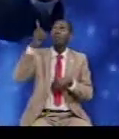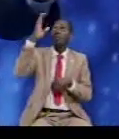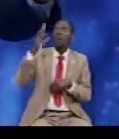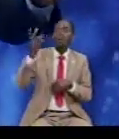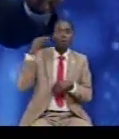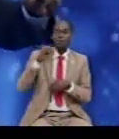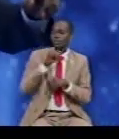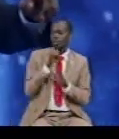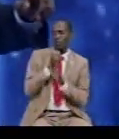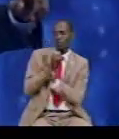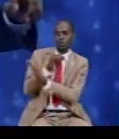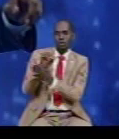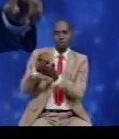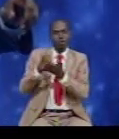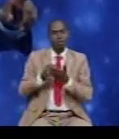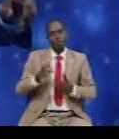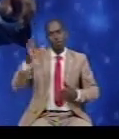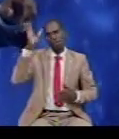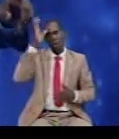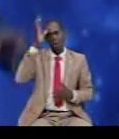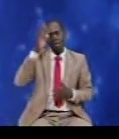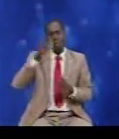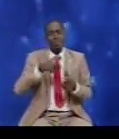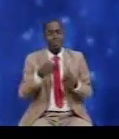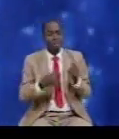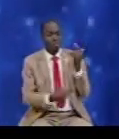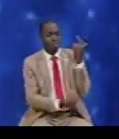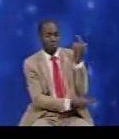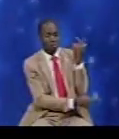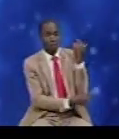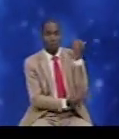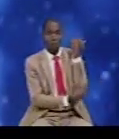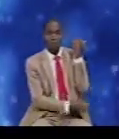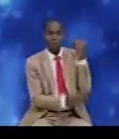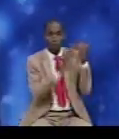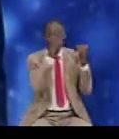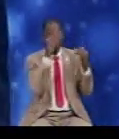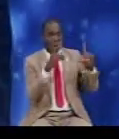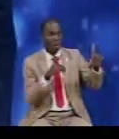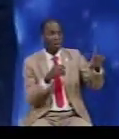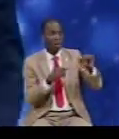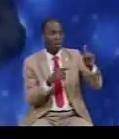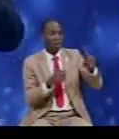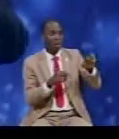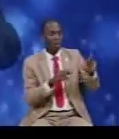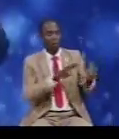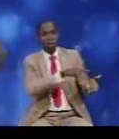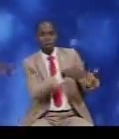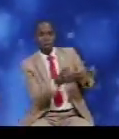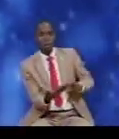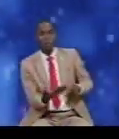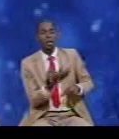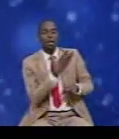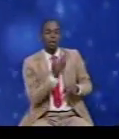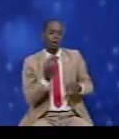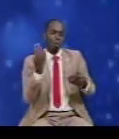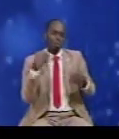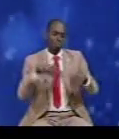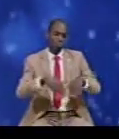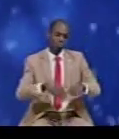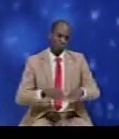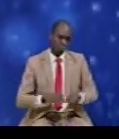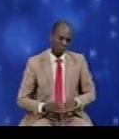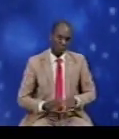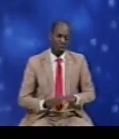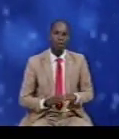And then the poor man Lazarus died. He was buried, sleeping in